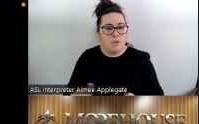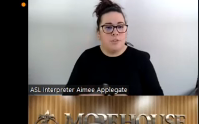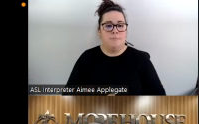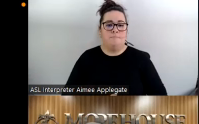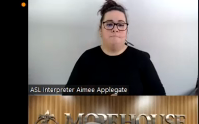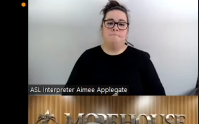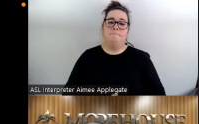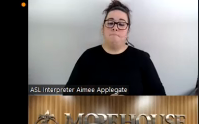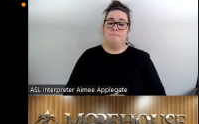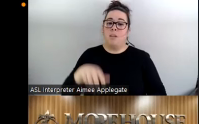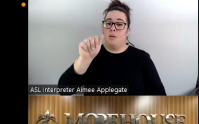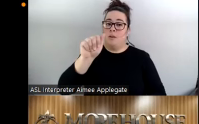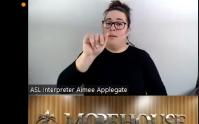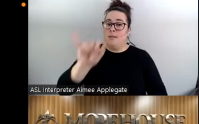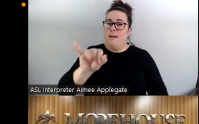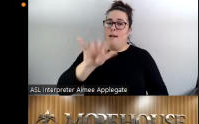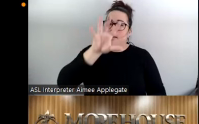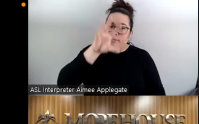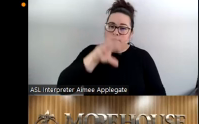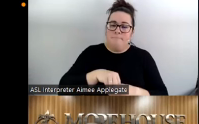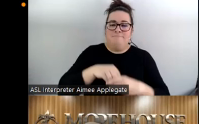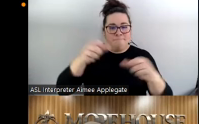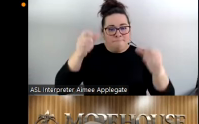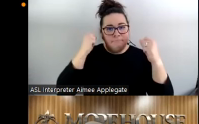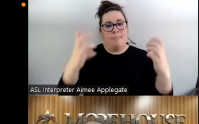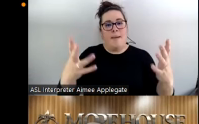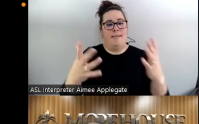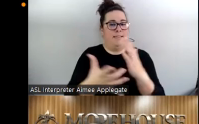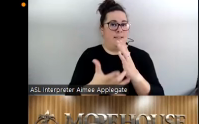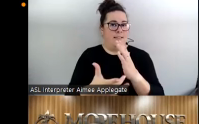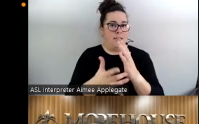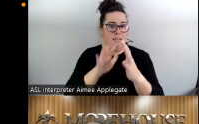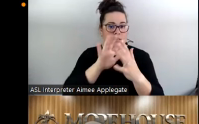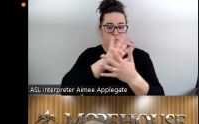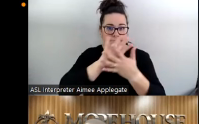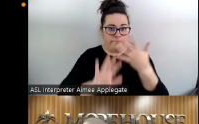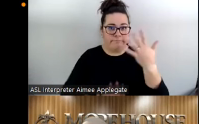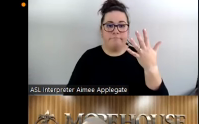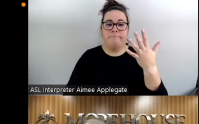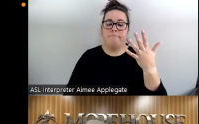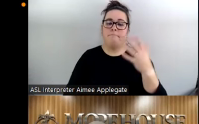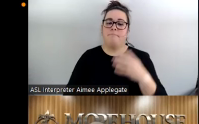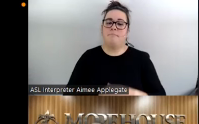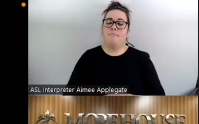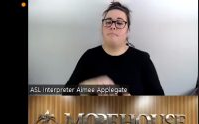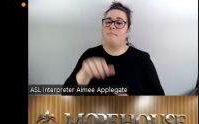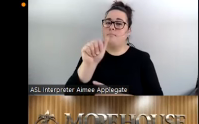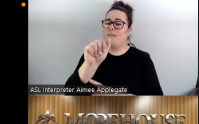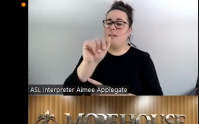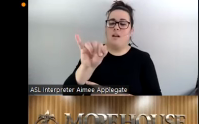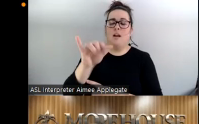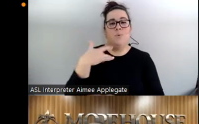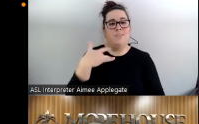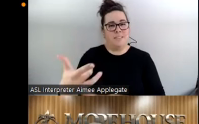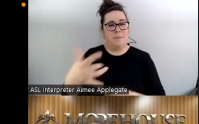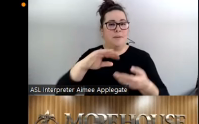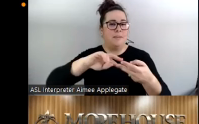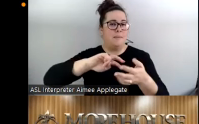different techniques. And specifically within artificial intelligence, when we say artificial intelligence, we're usually talking about machine